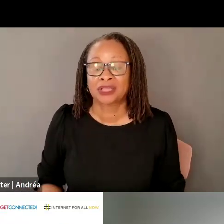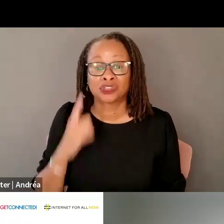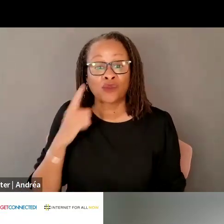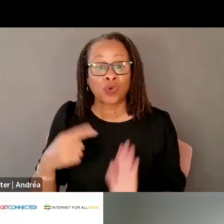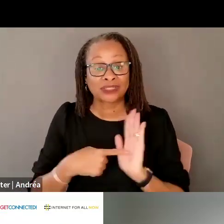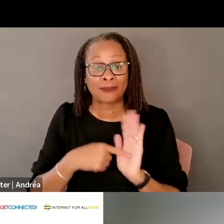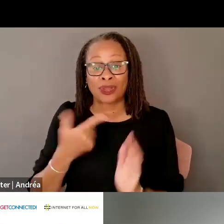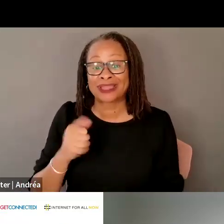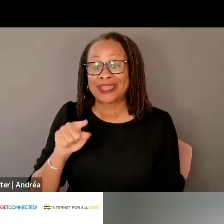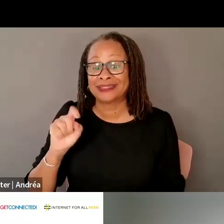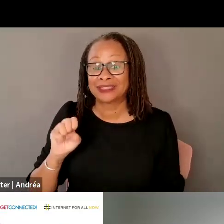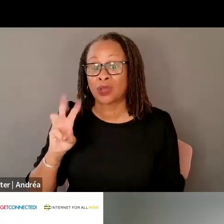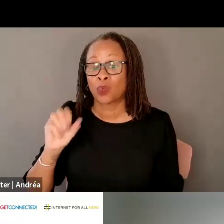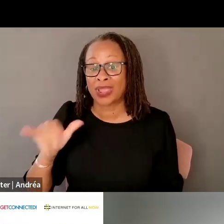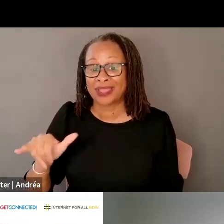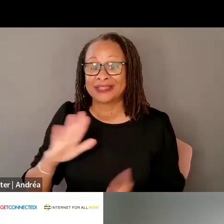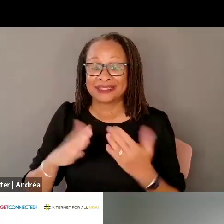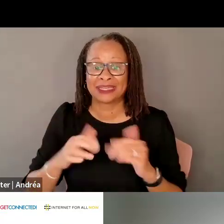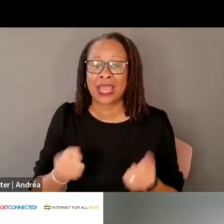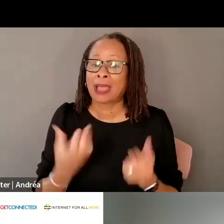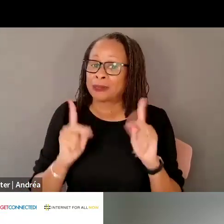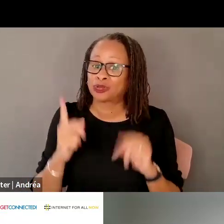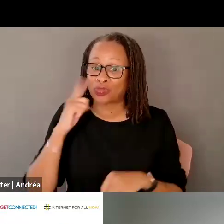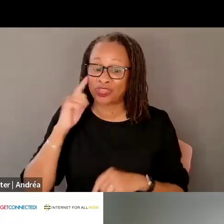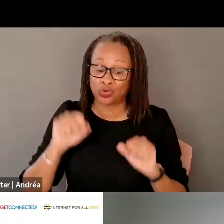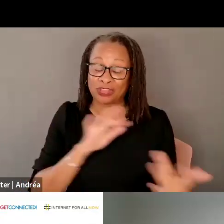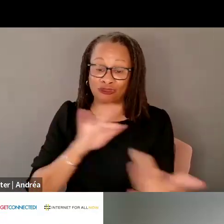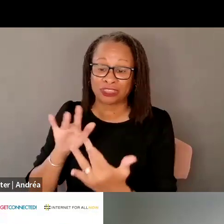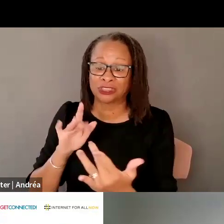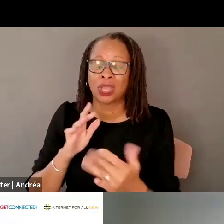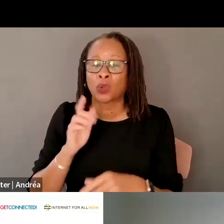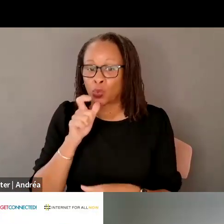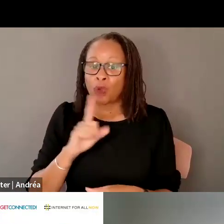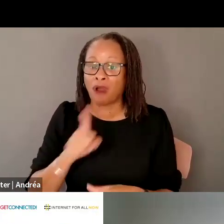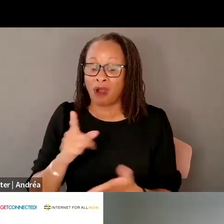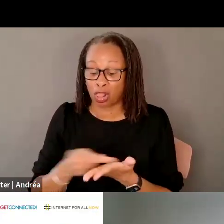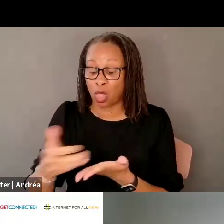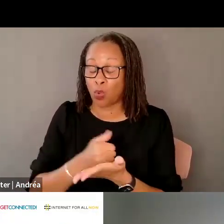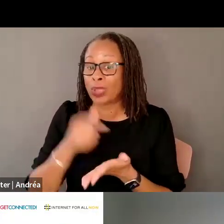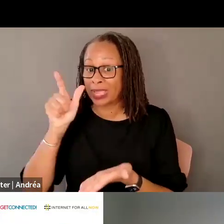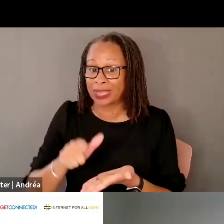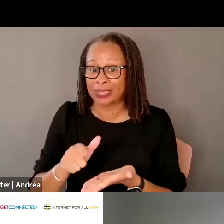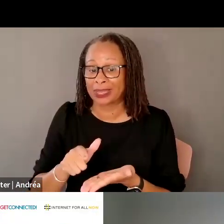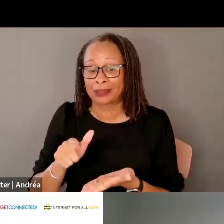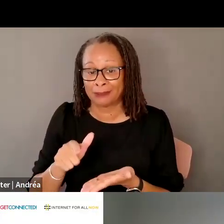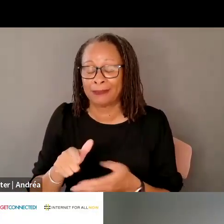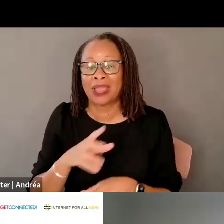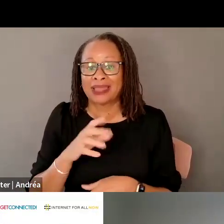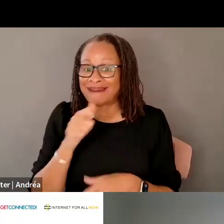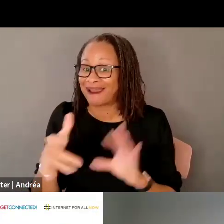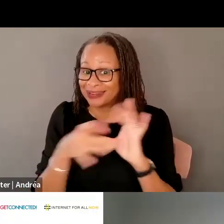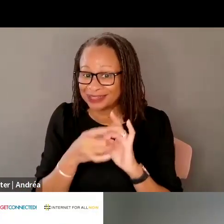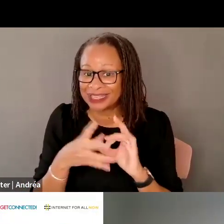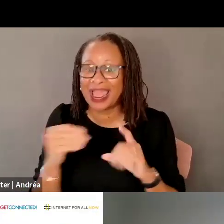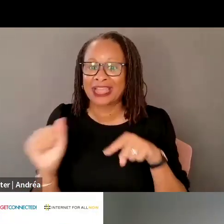cities, how many people do you think you can reach who are low income and unconnected and also train